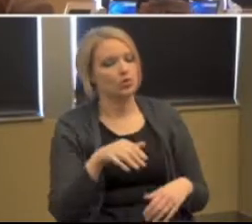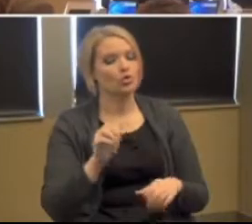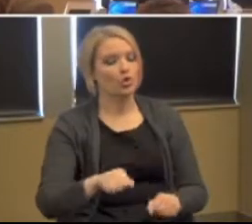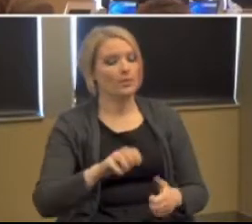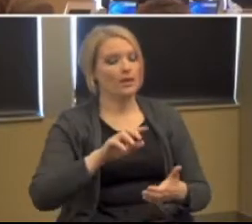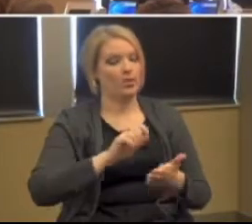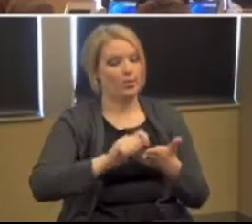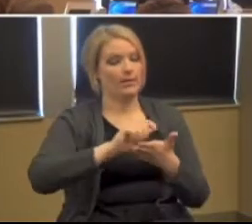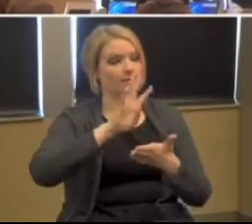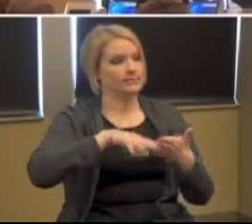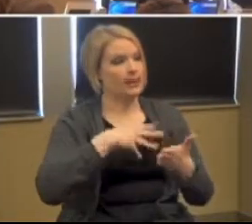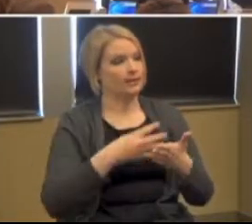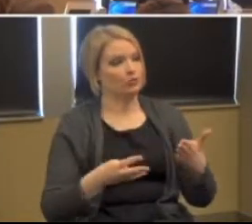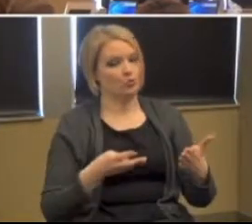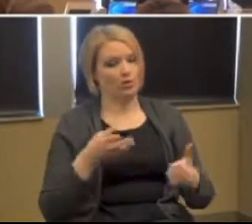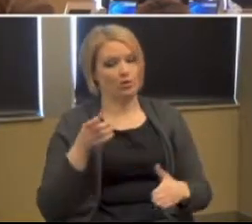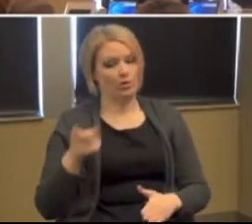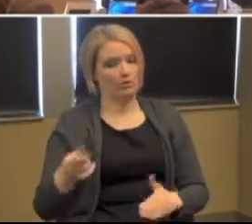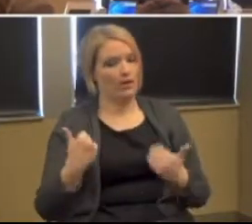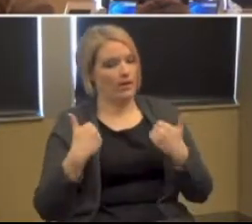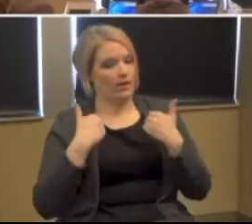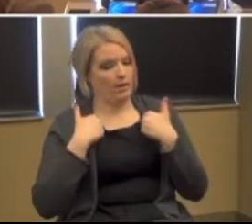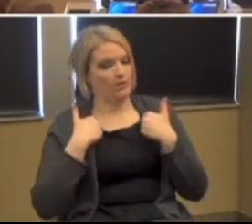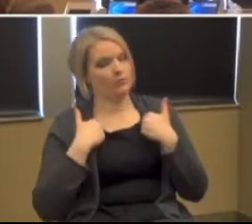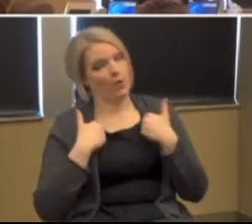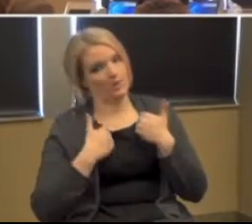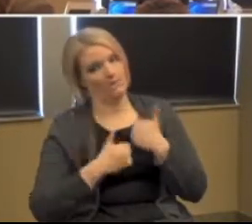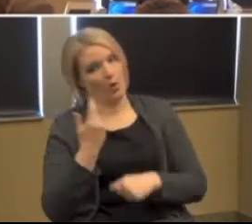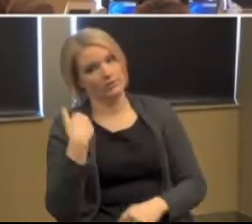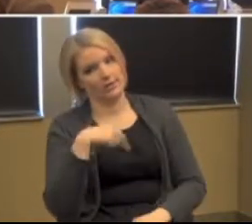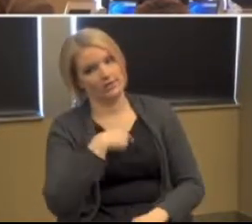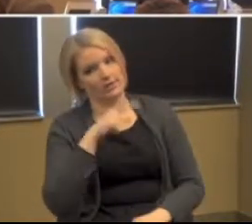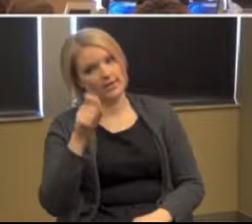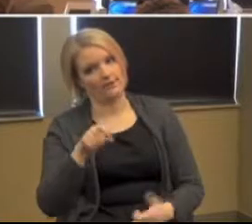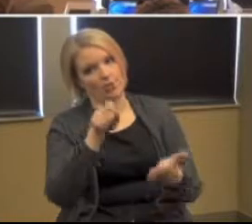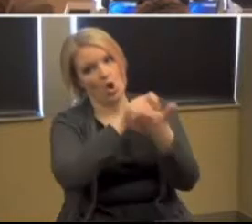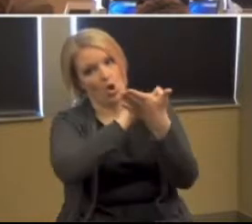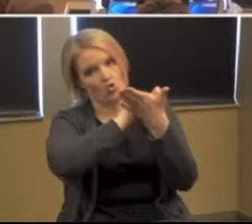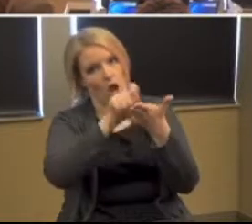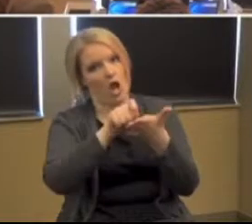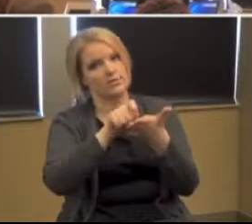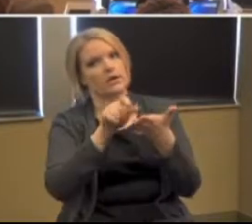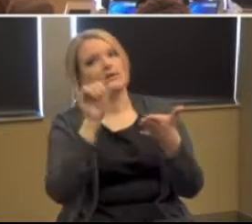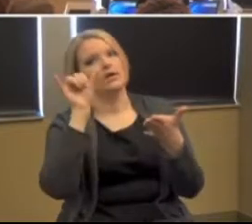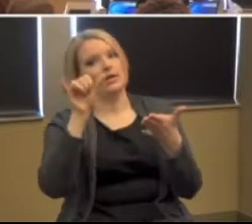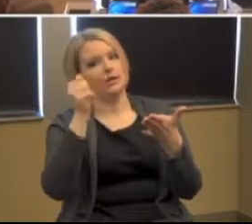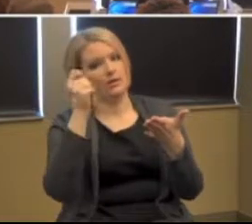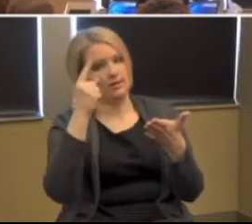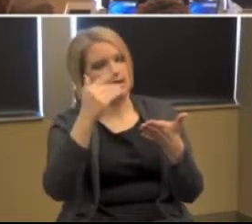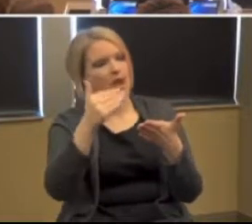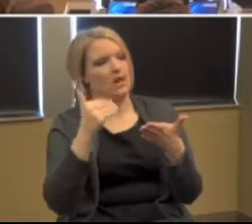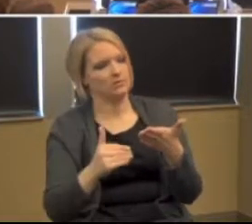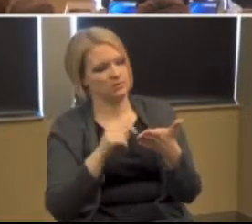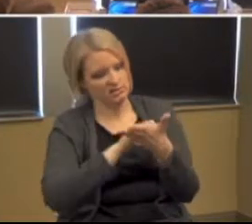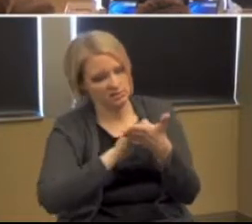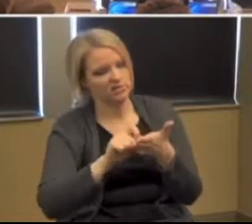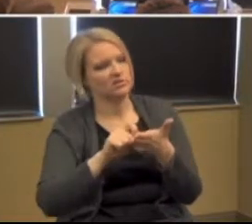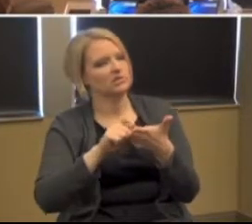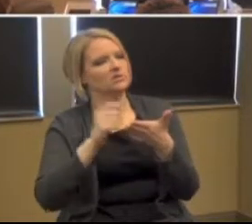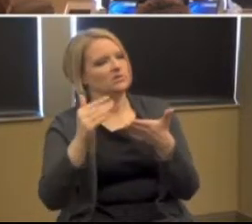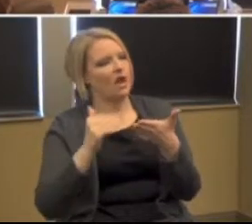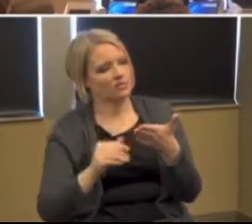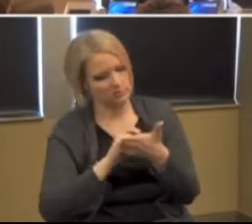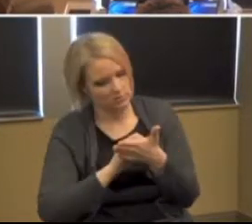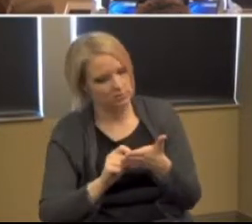be a written schedule where they have the same need that most of us have, where they have to cross it off to see what is next.